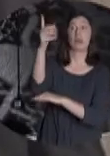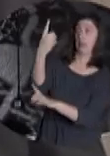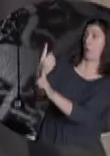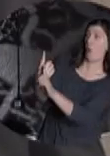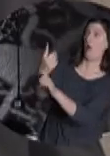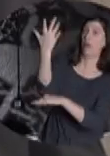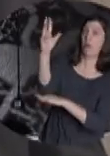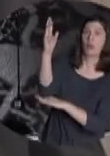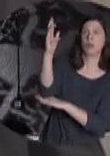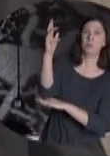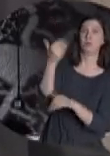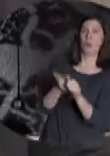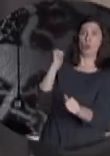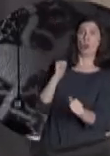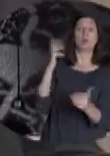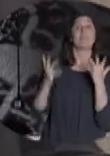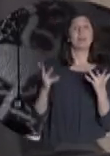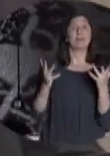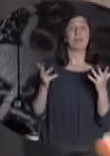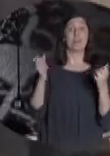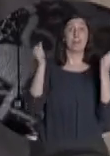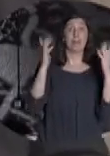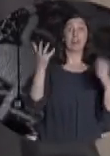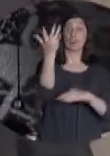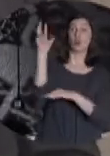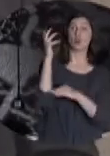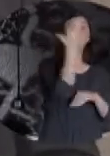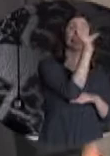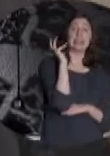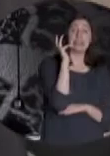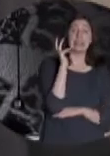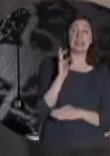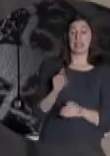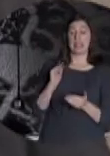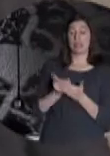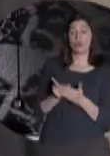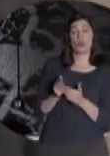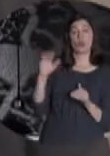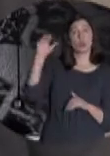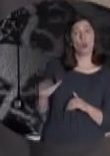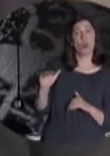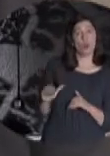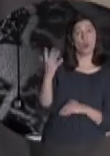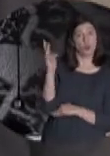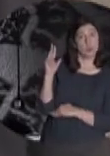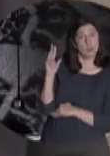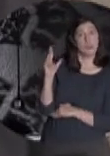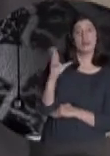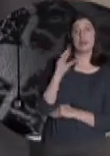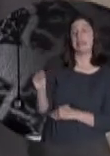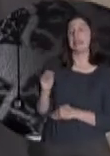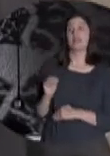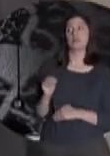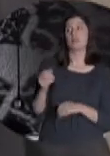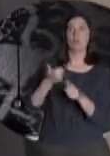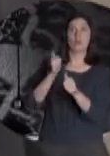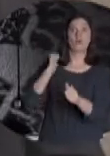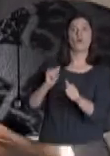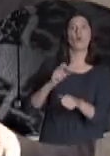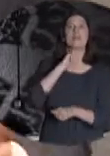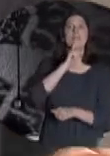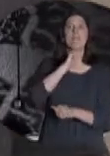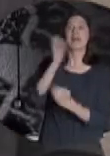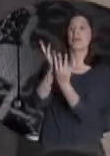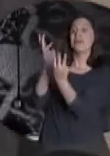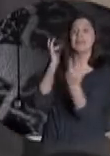an area where there is maybe a bunch of trees and you're huddling by the smaller ones and not by the bigger ones. And then also watch out for things like metal fences. You